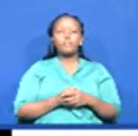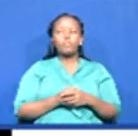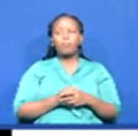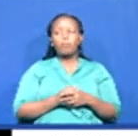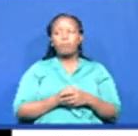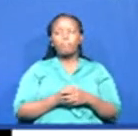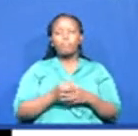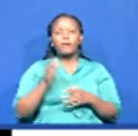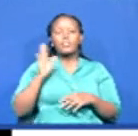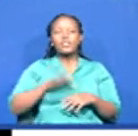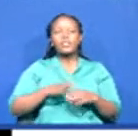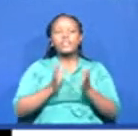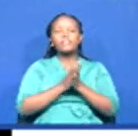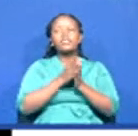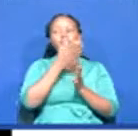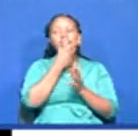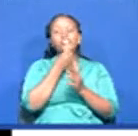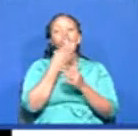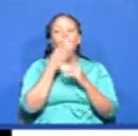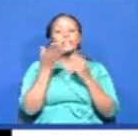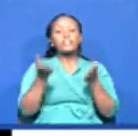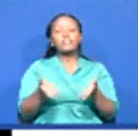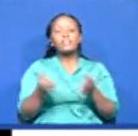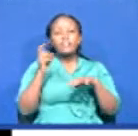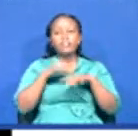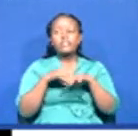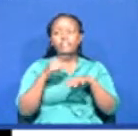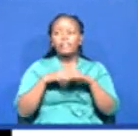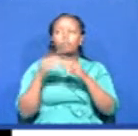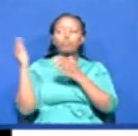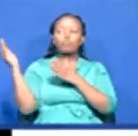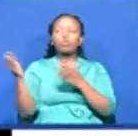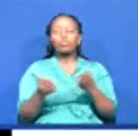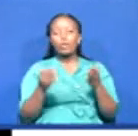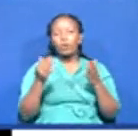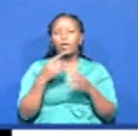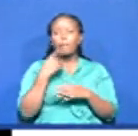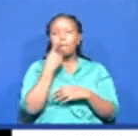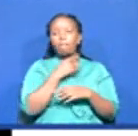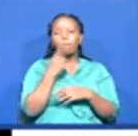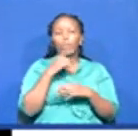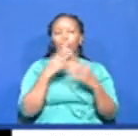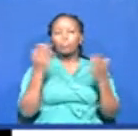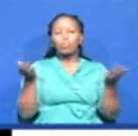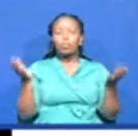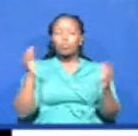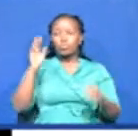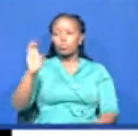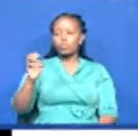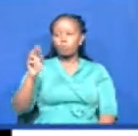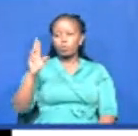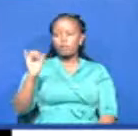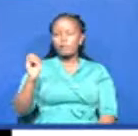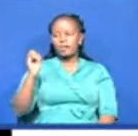Ladies and gentlemen, time now to welcome on stage Eric Sirali,